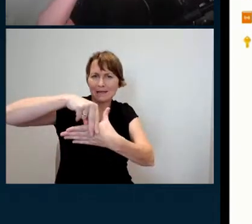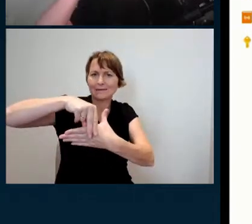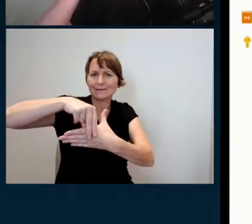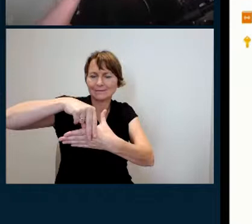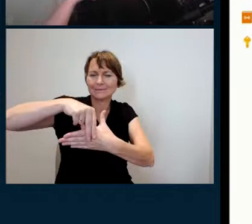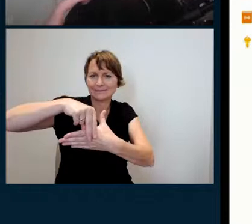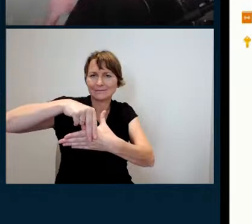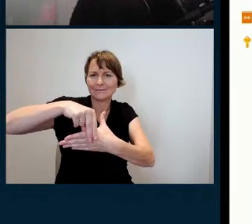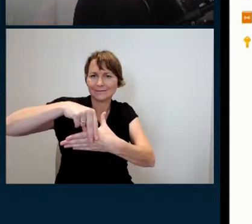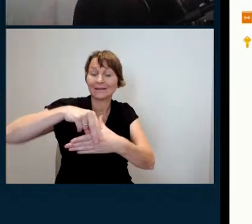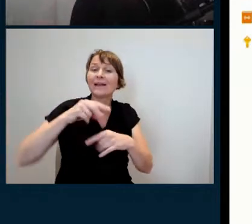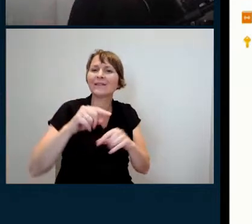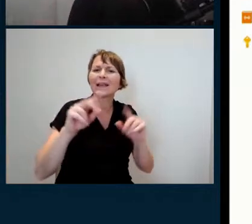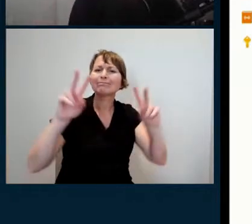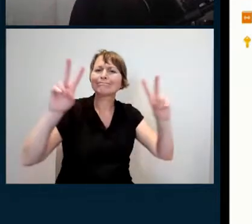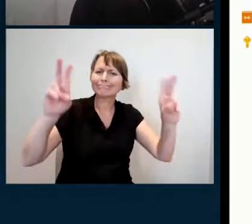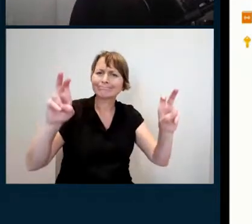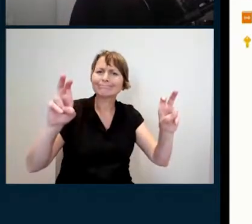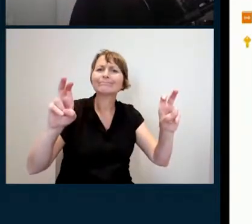true,